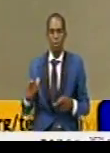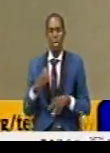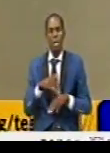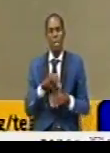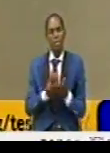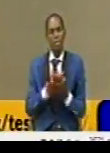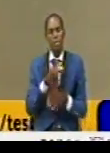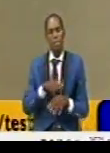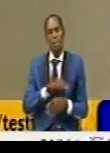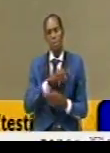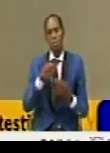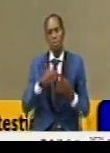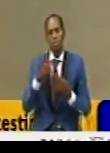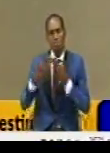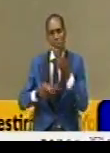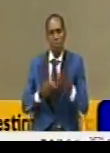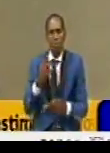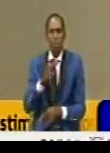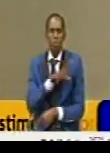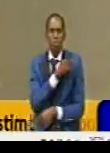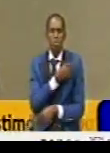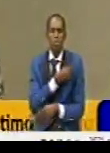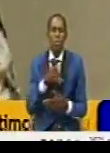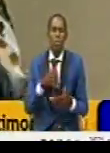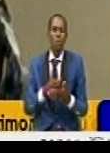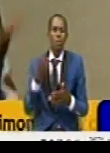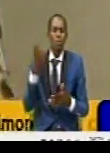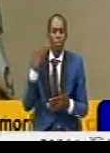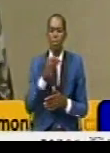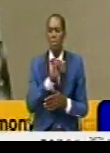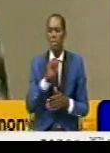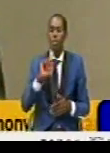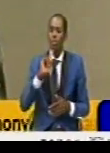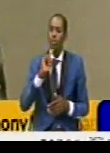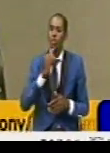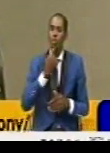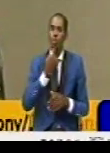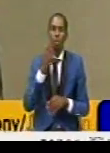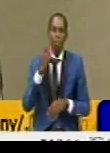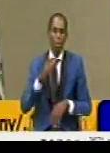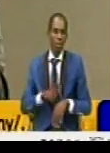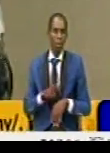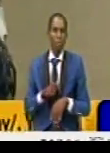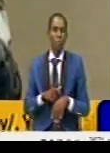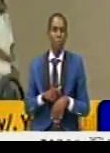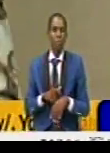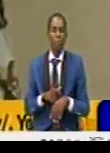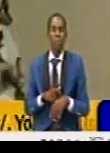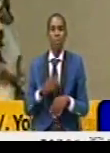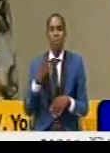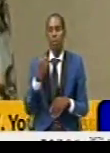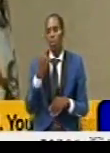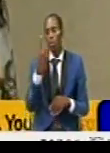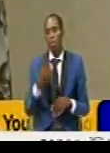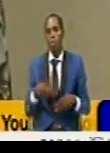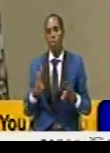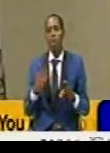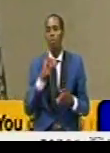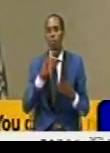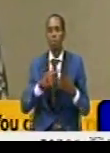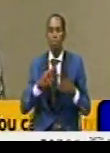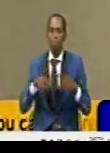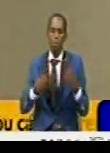us, look at what is happening. And at that point, when we visited the hospital, it was already advanced stage, as they